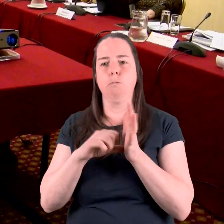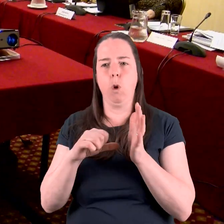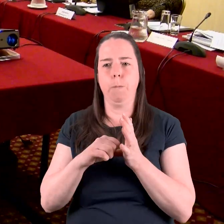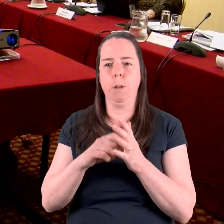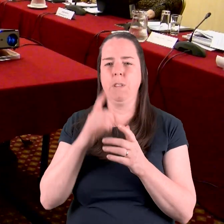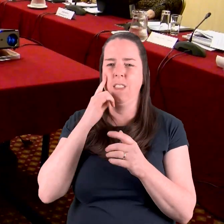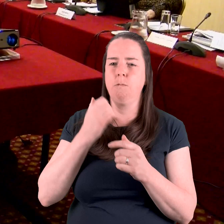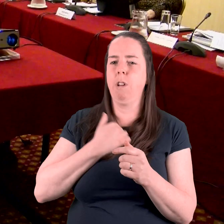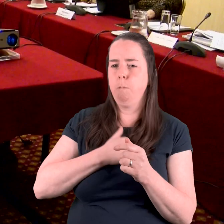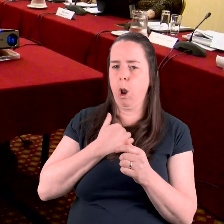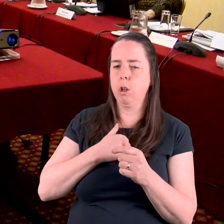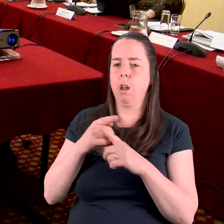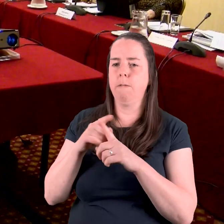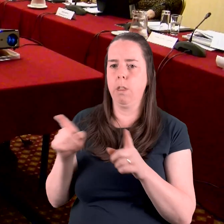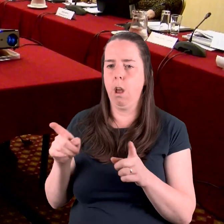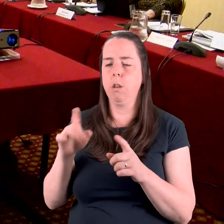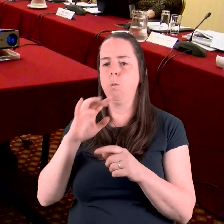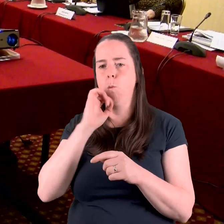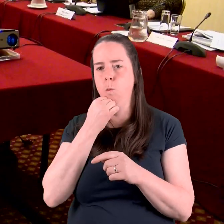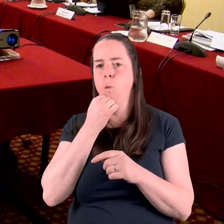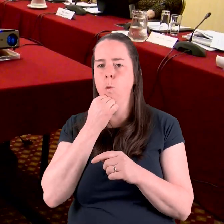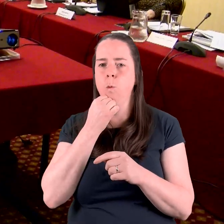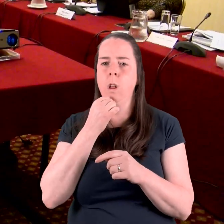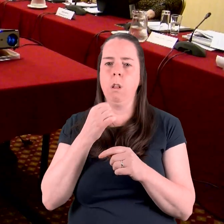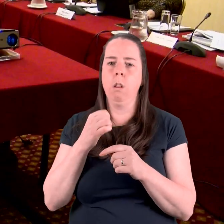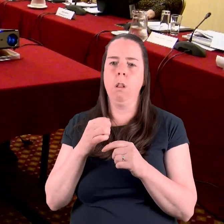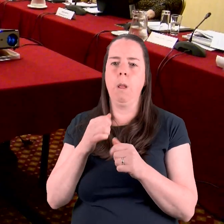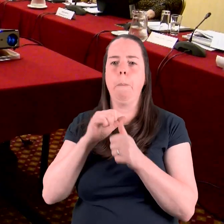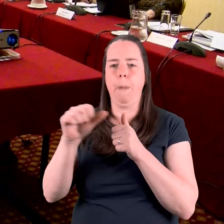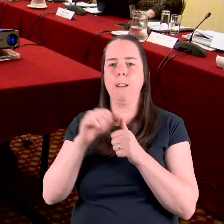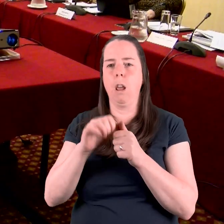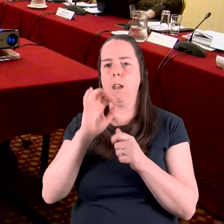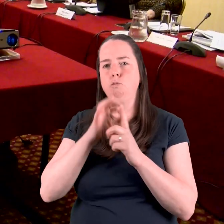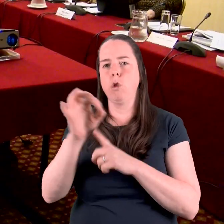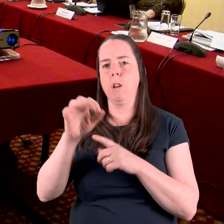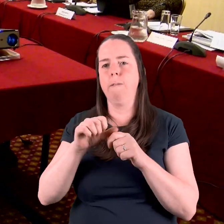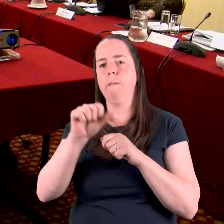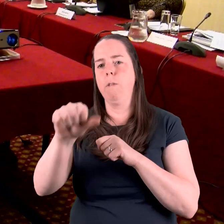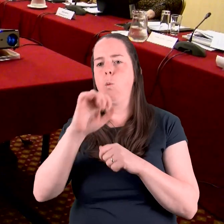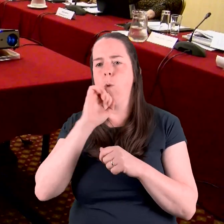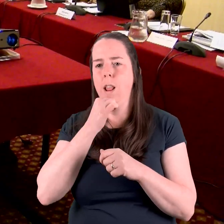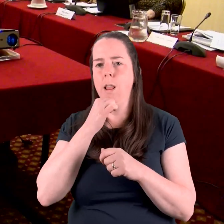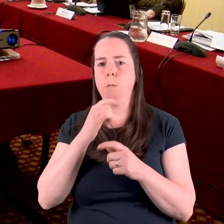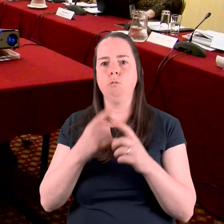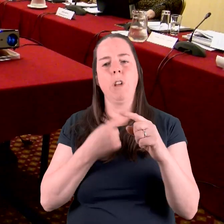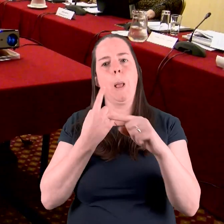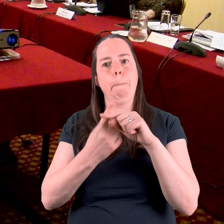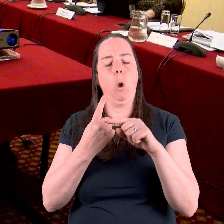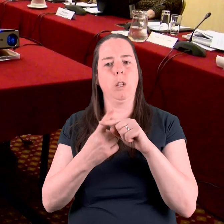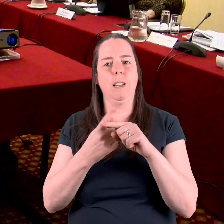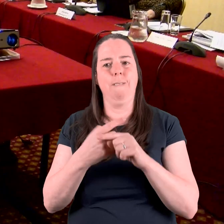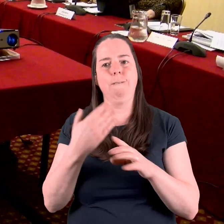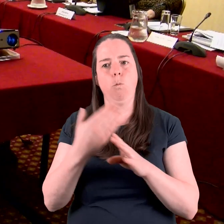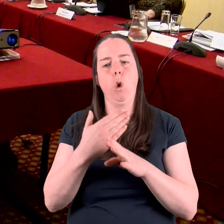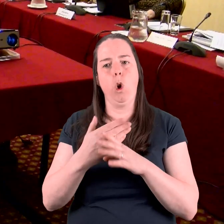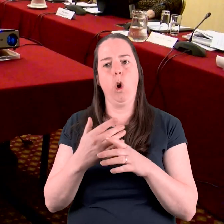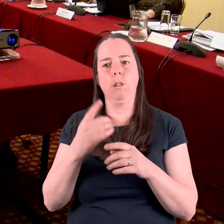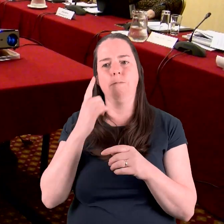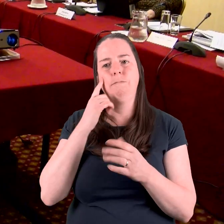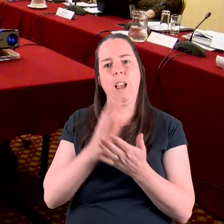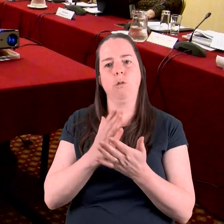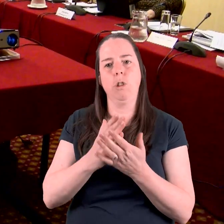I recognise the problems, and I think we've apologised for those, and we will get better. But actually, this is a really